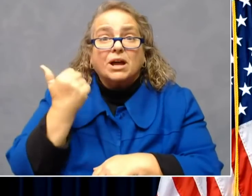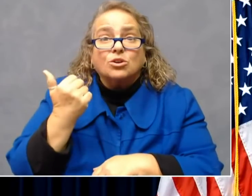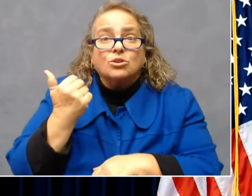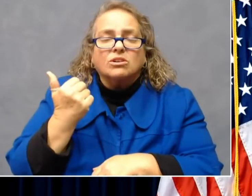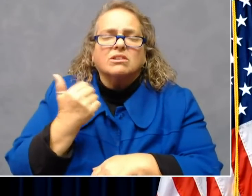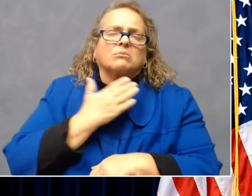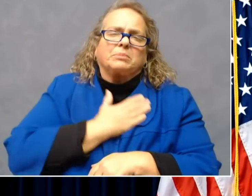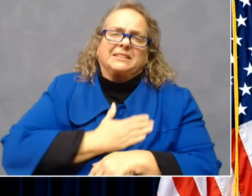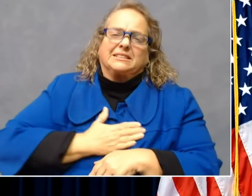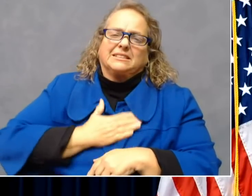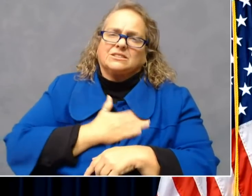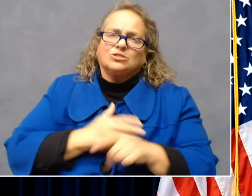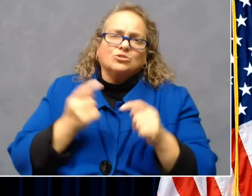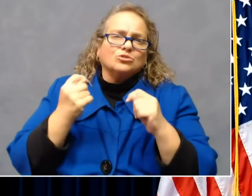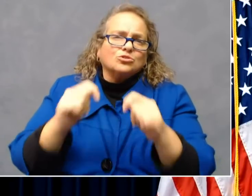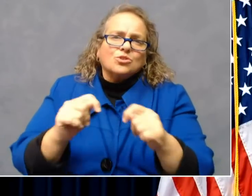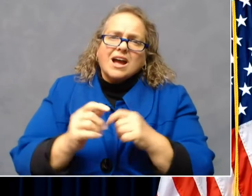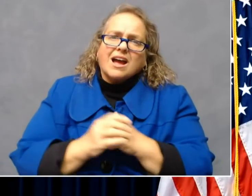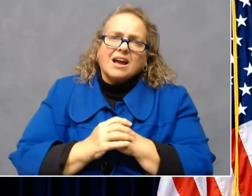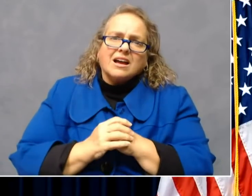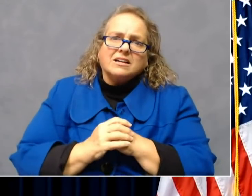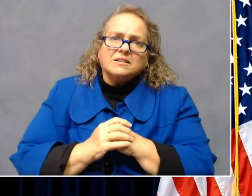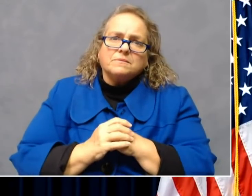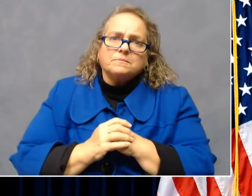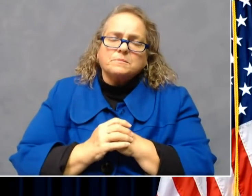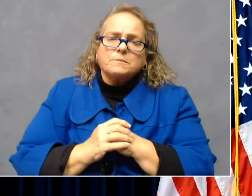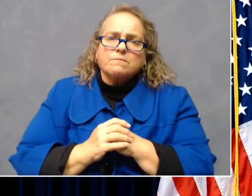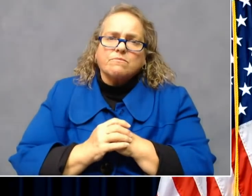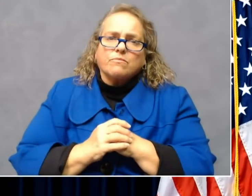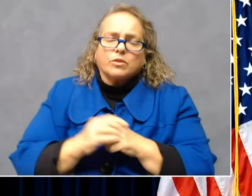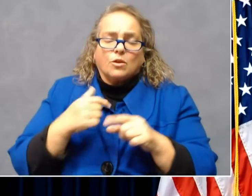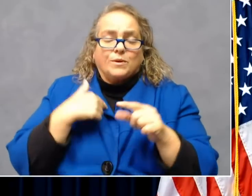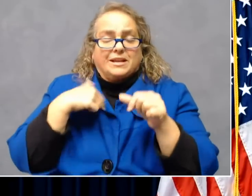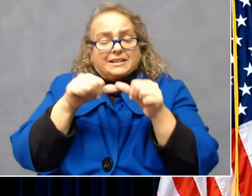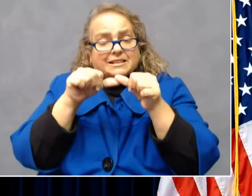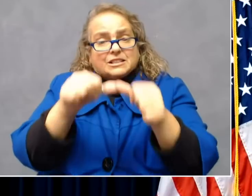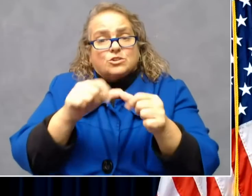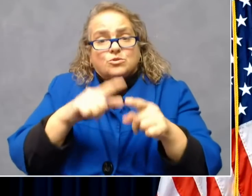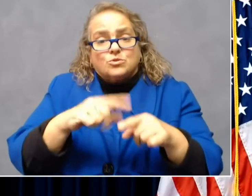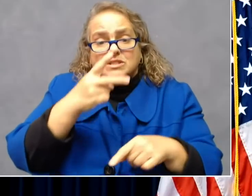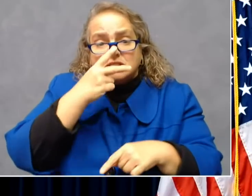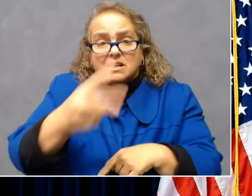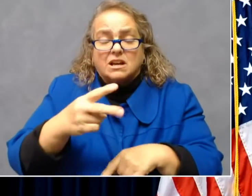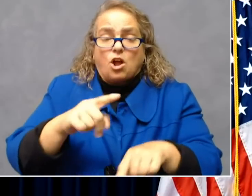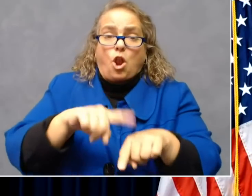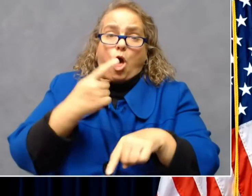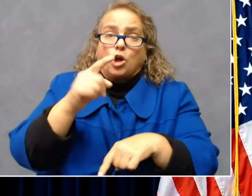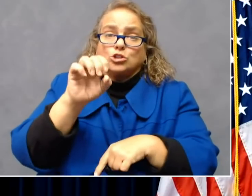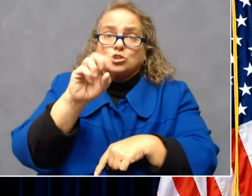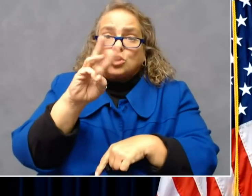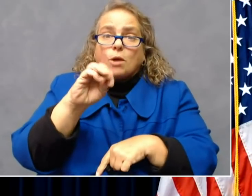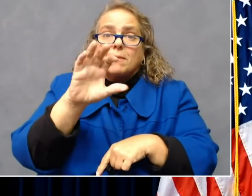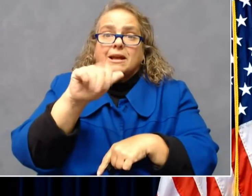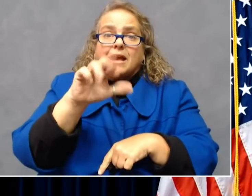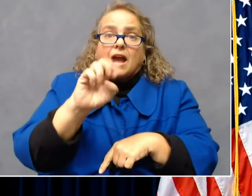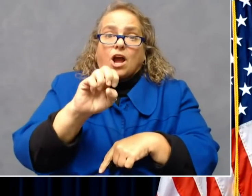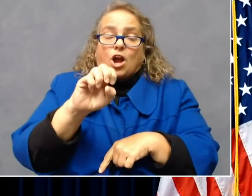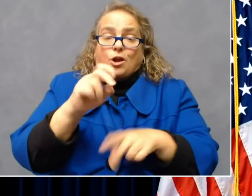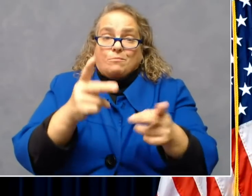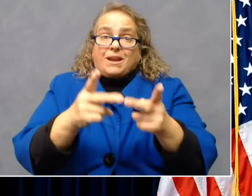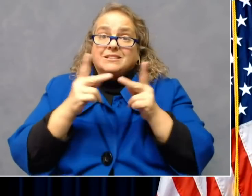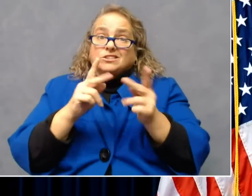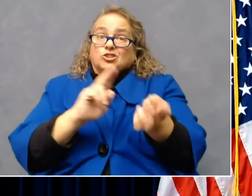We continue to see our long-term care facilities, again, overwhelmed by the community